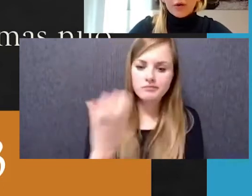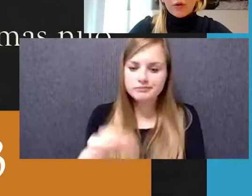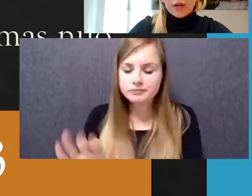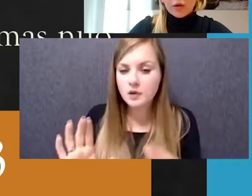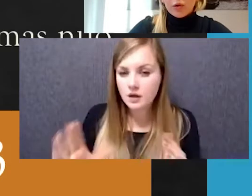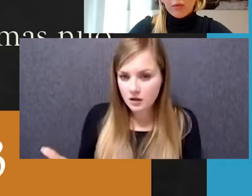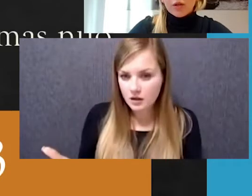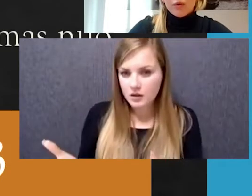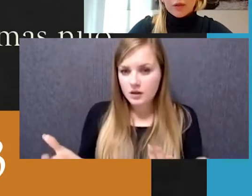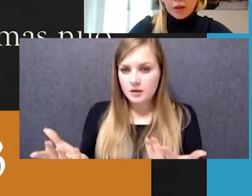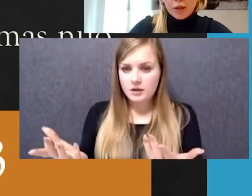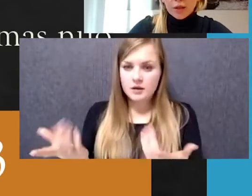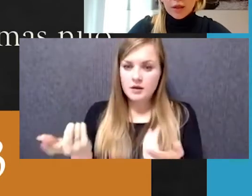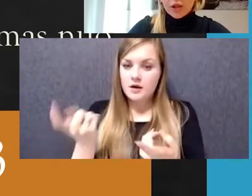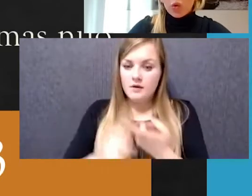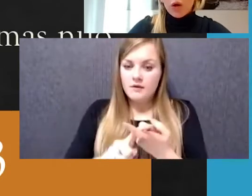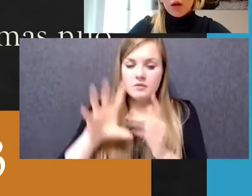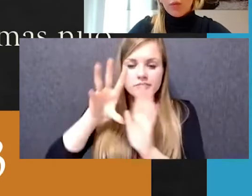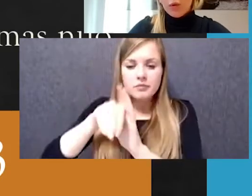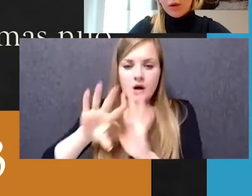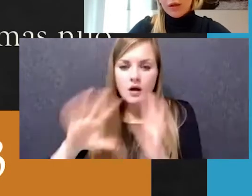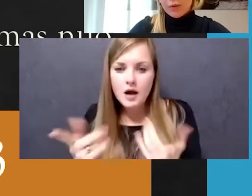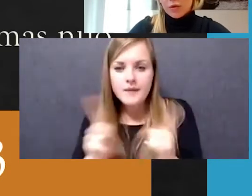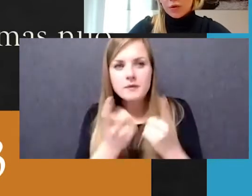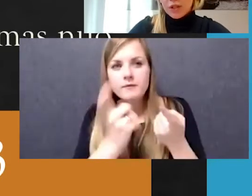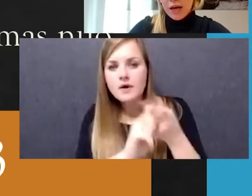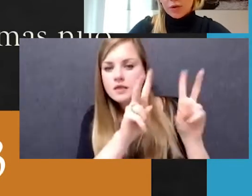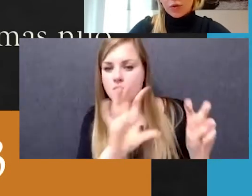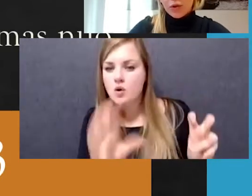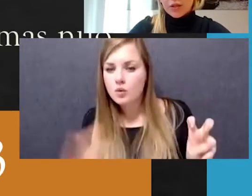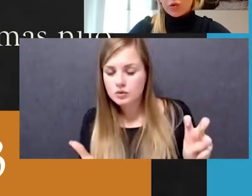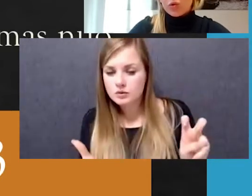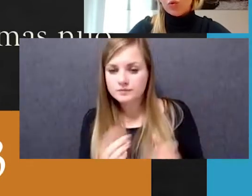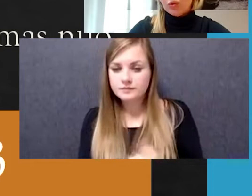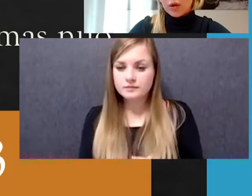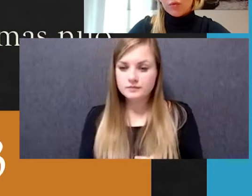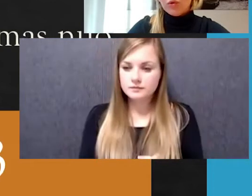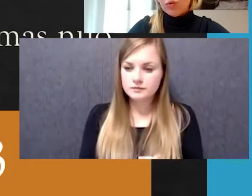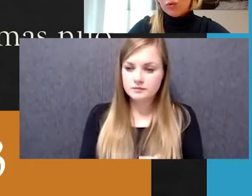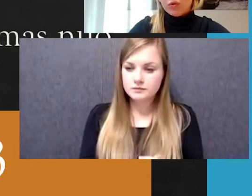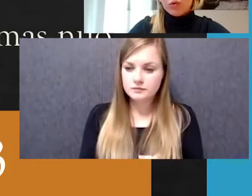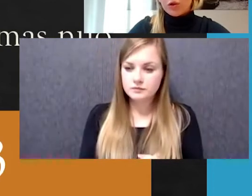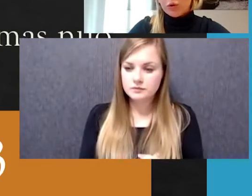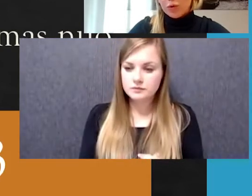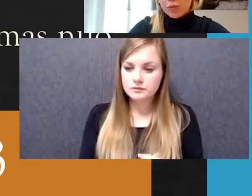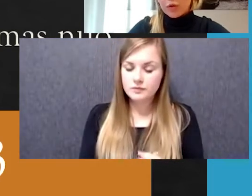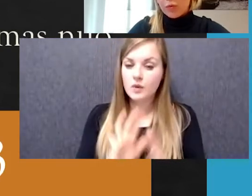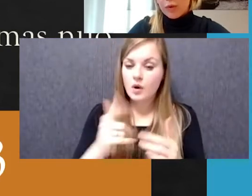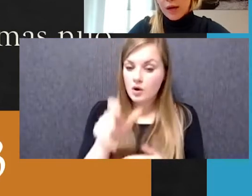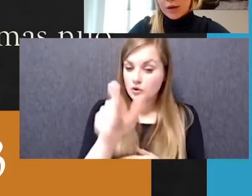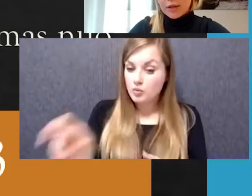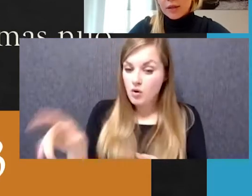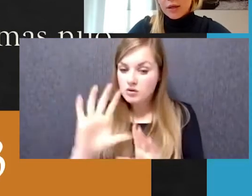each message should be assessed not only by its content, but also having in mind